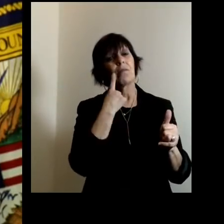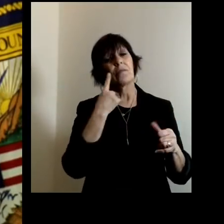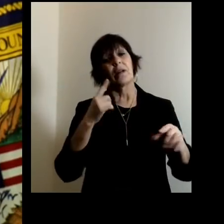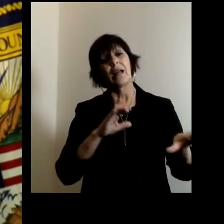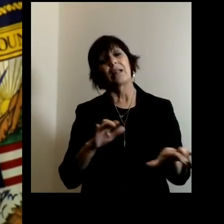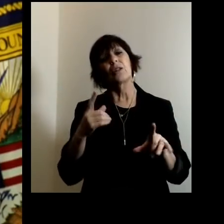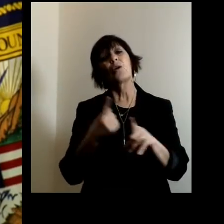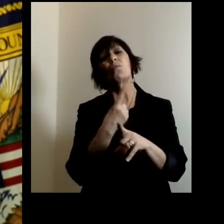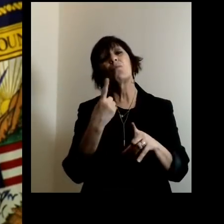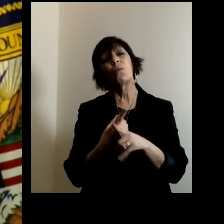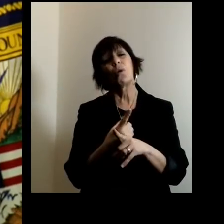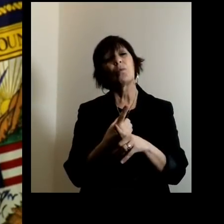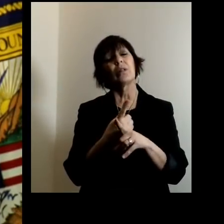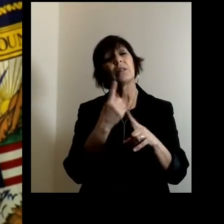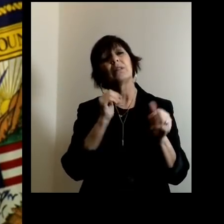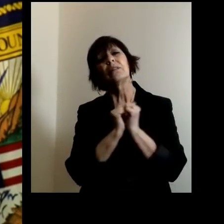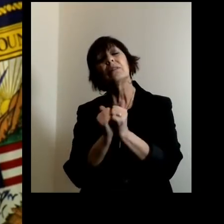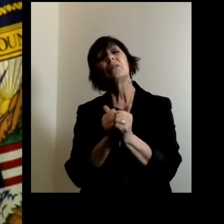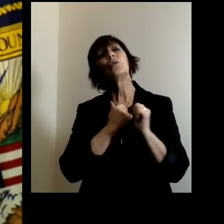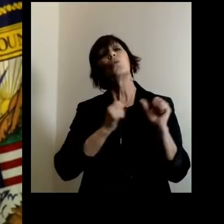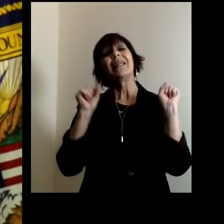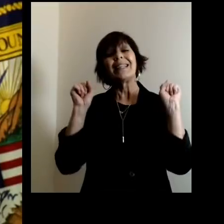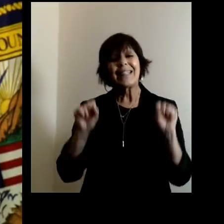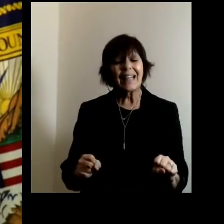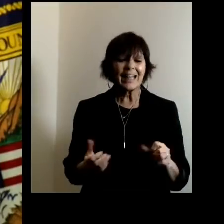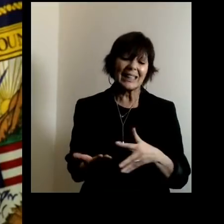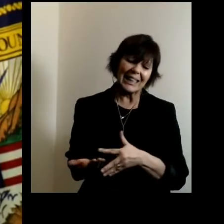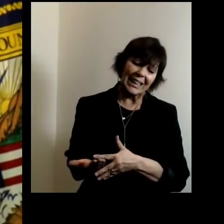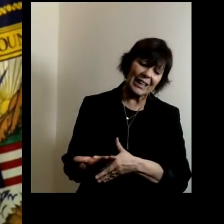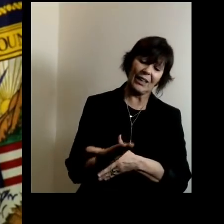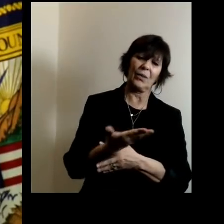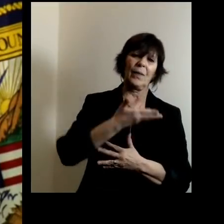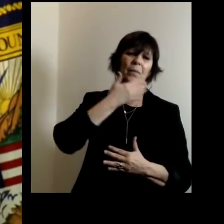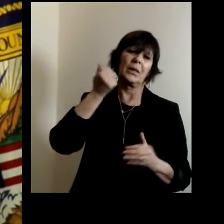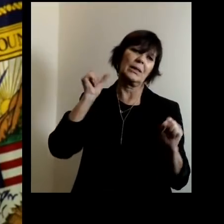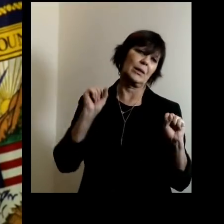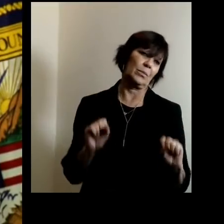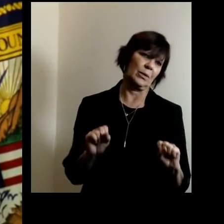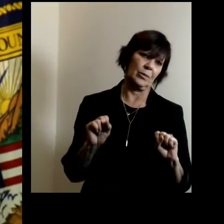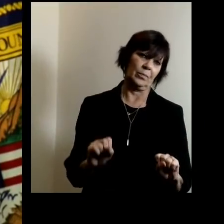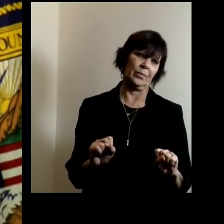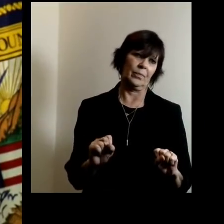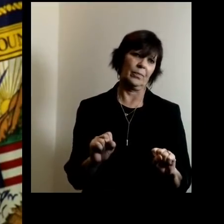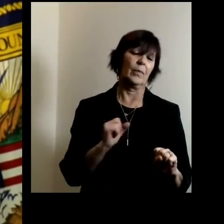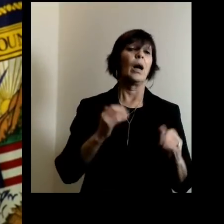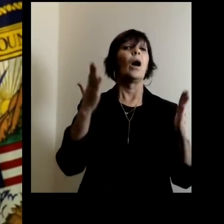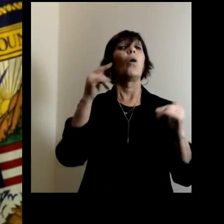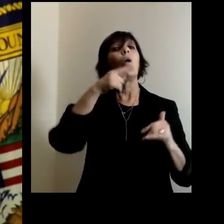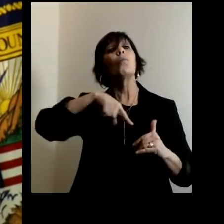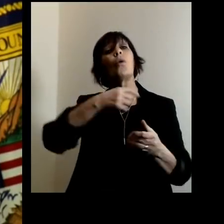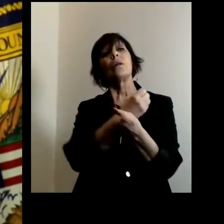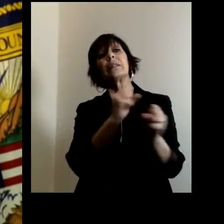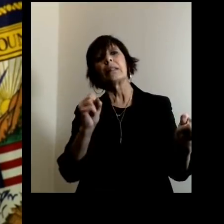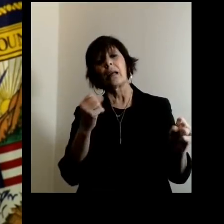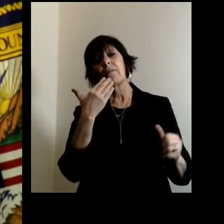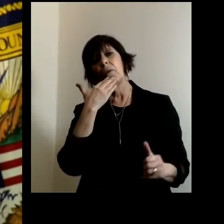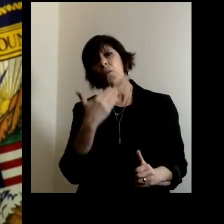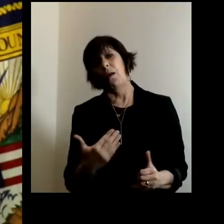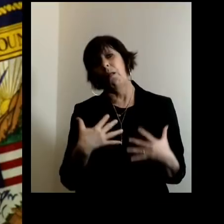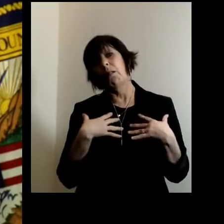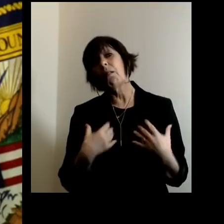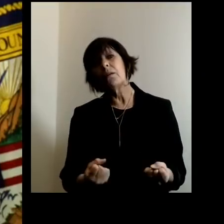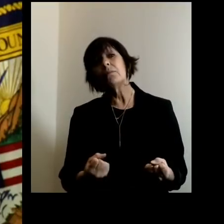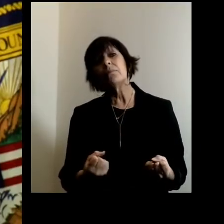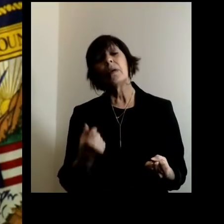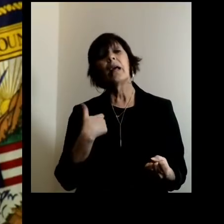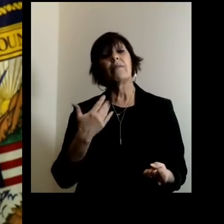in the common good so that we could get through this as best as possible. I hope that you're all safe and well, that you all have